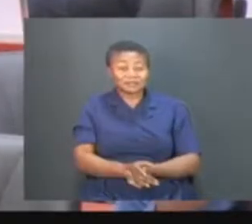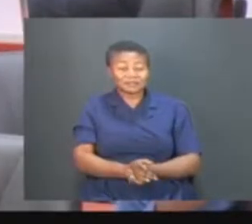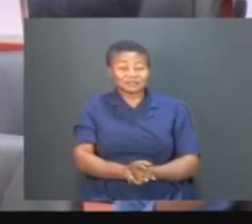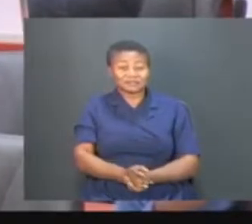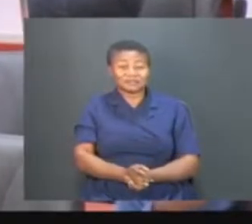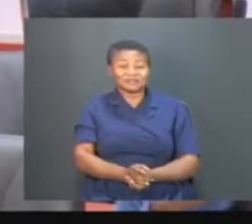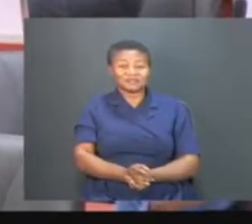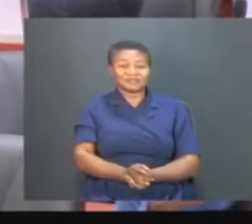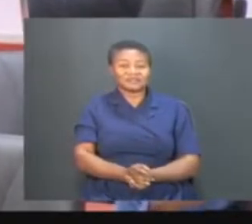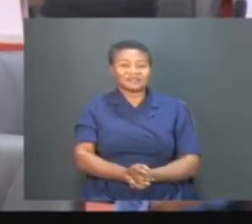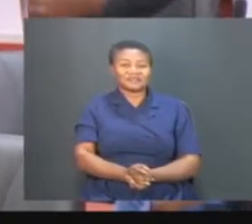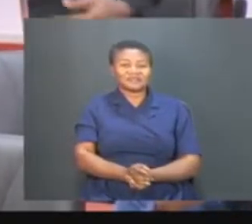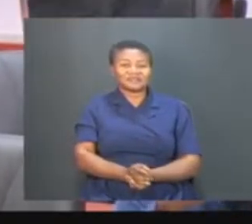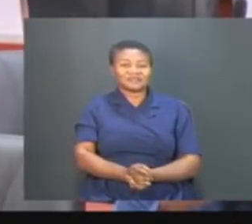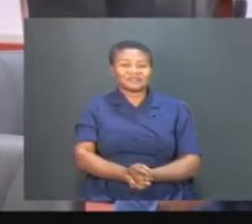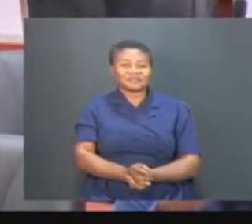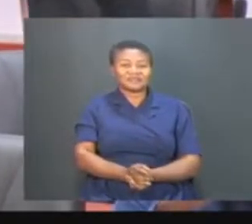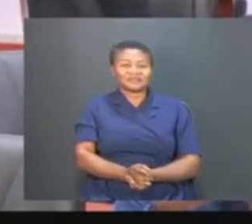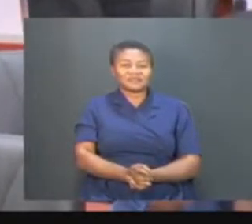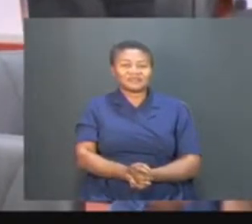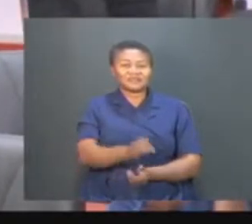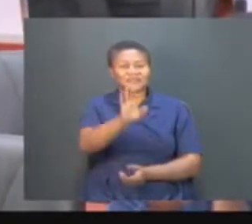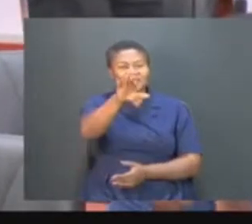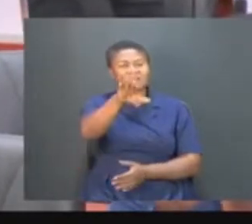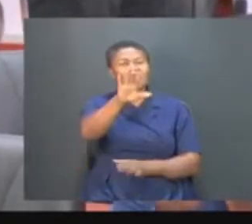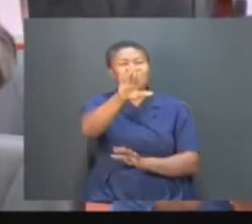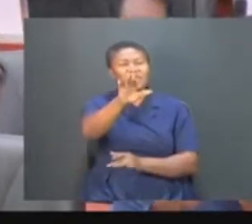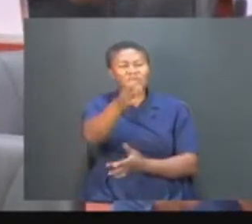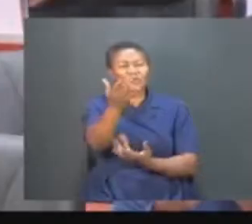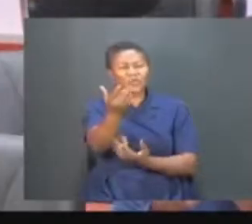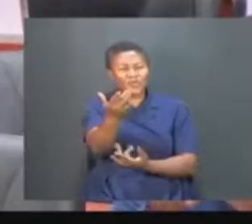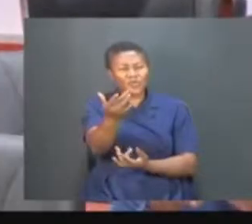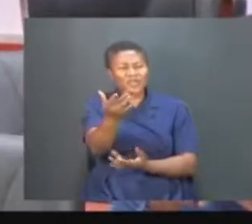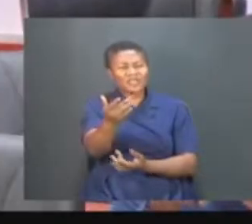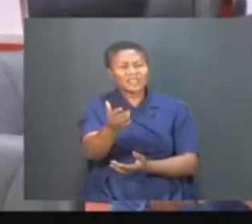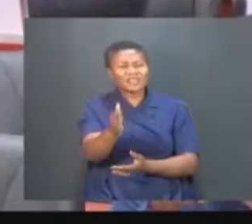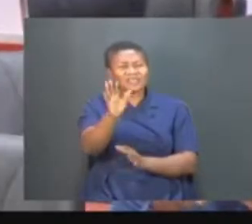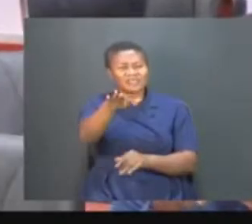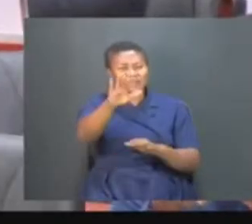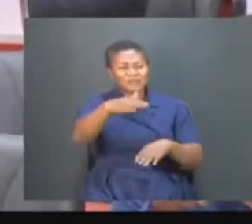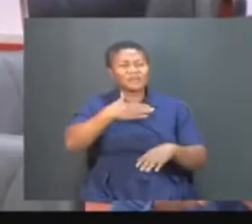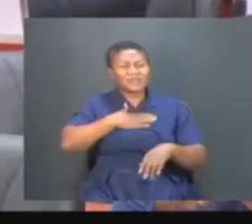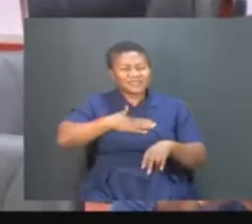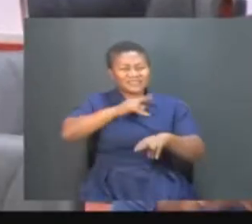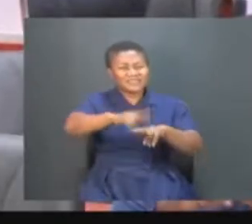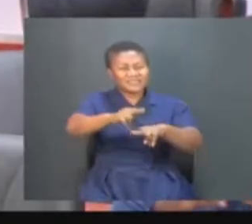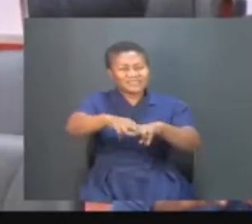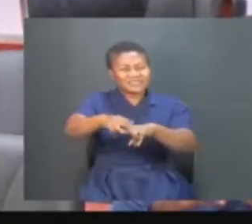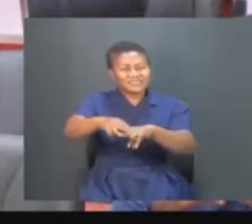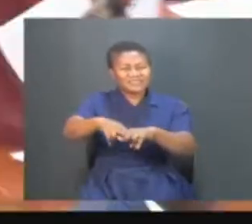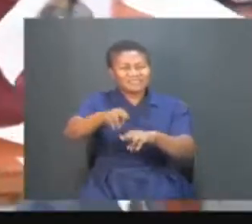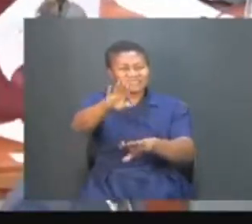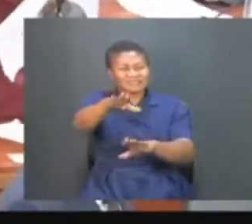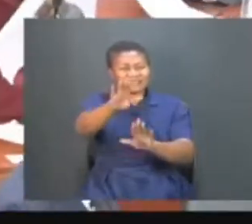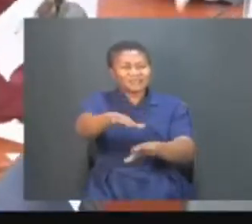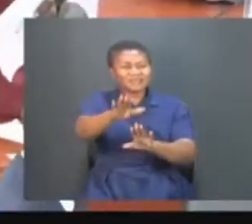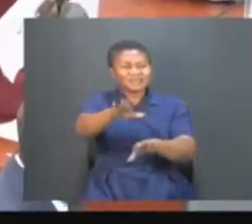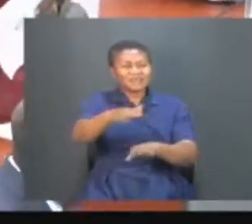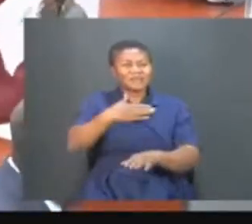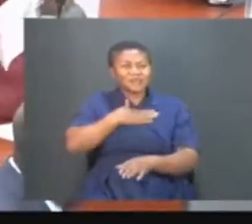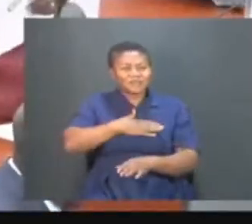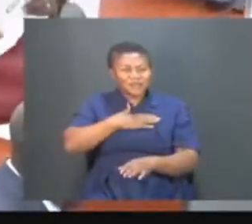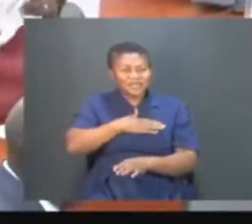Speaker, oh, I'm coming to the policy. Oh, just sit down. I'm coming to the